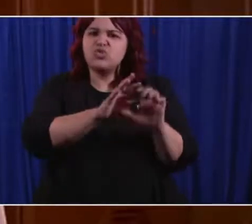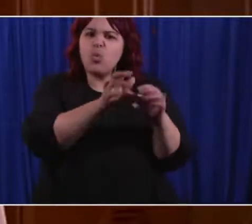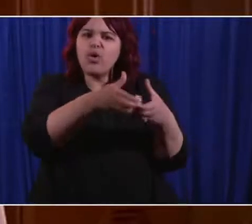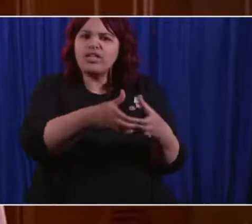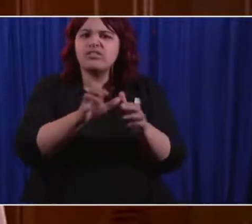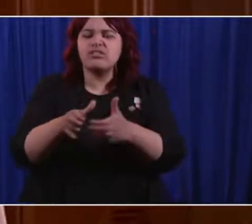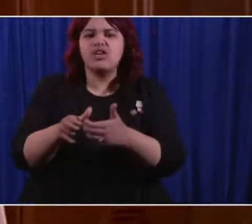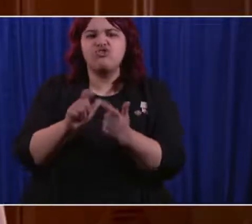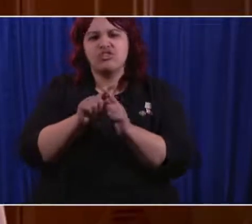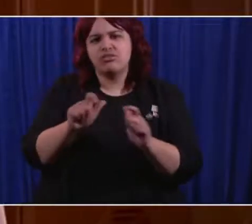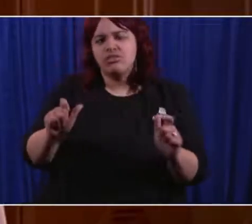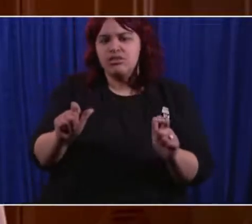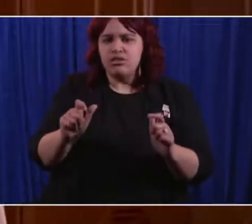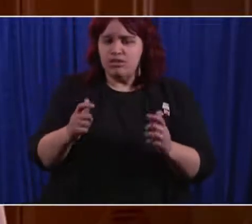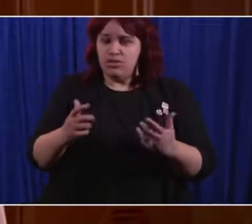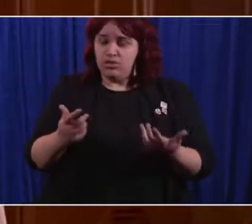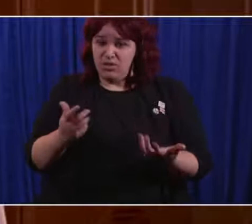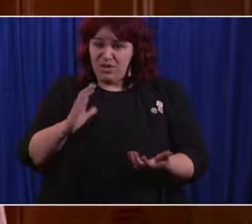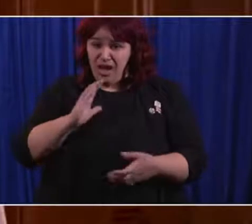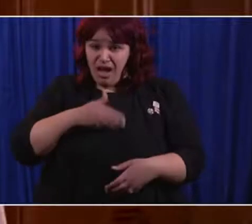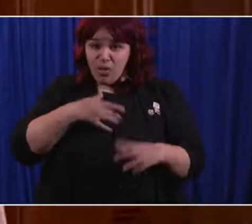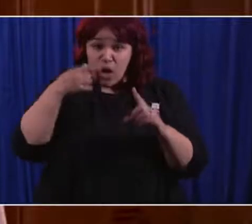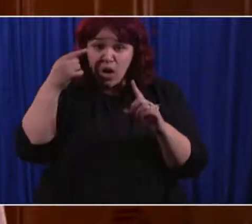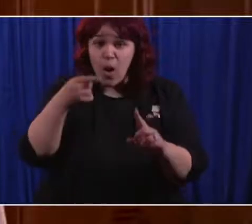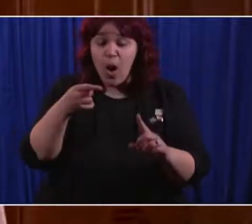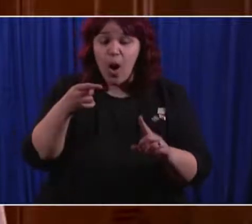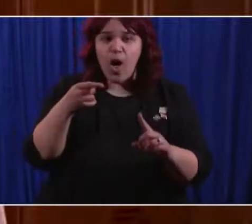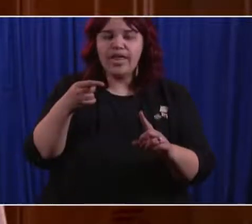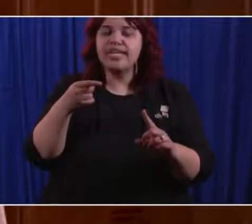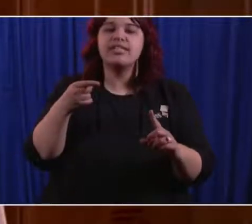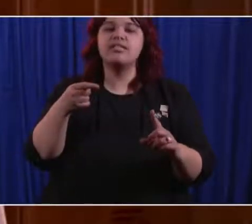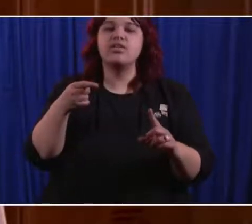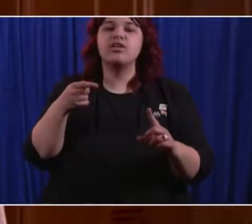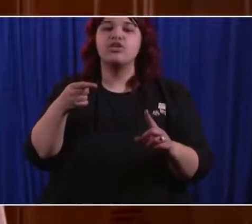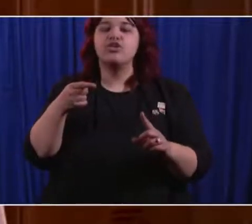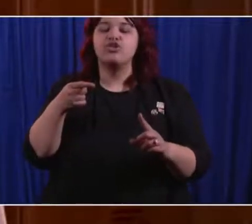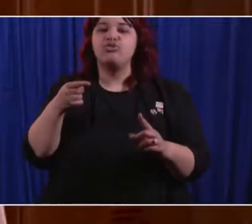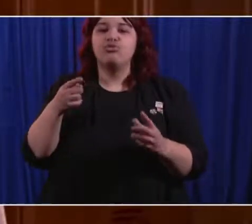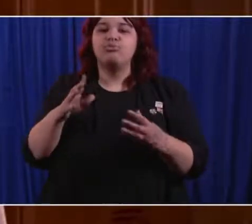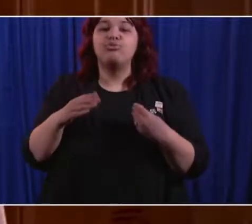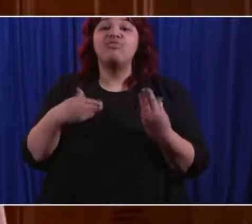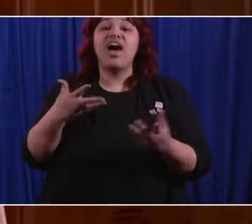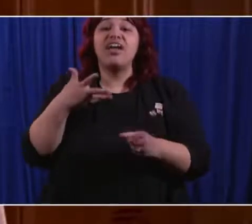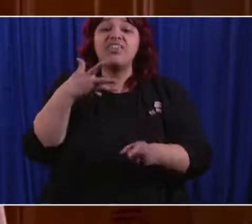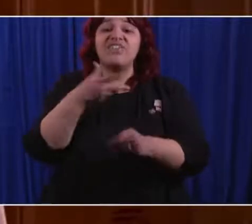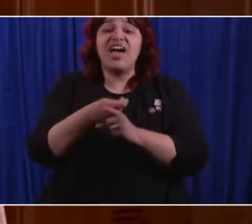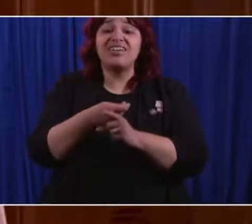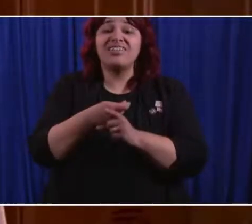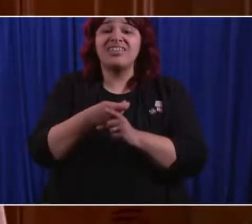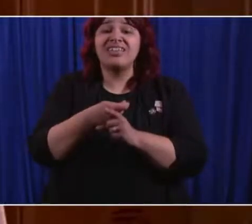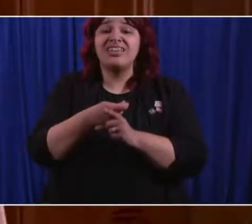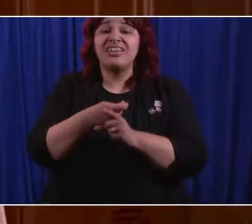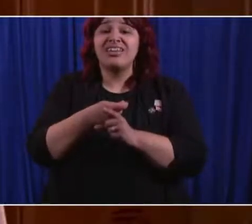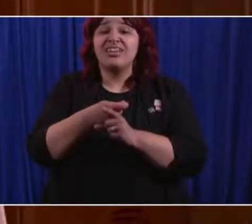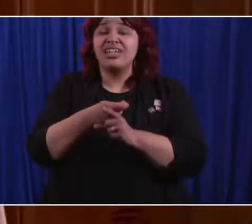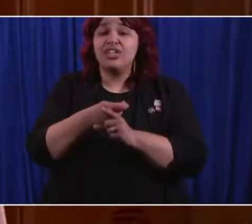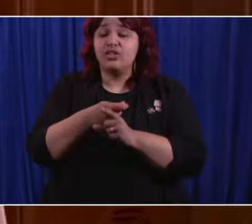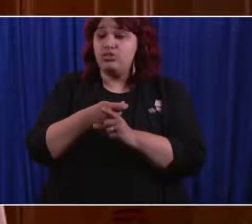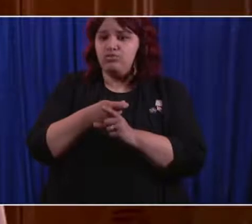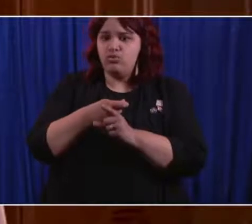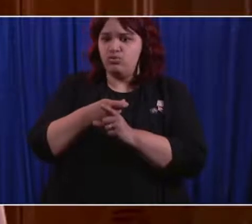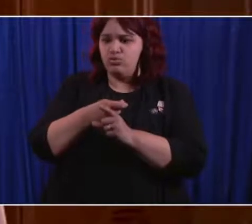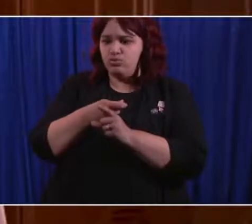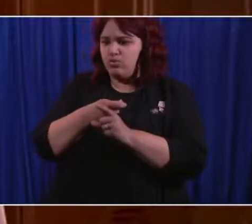try to put it into people's neighborhoods, and particularly people who may not have the ability to travel.